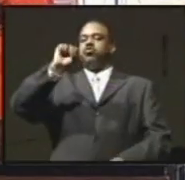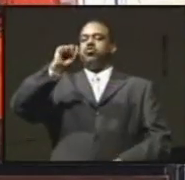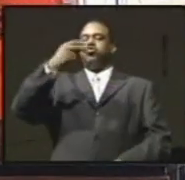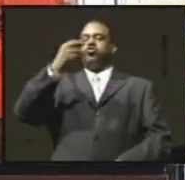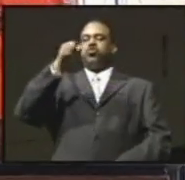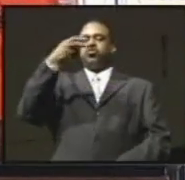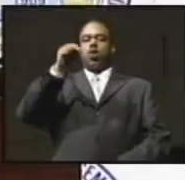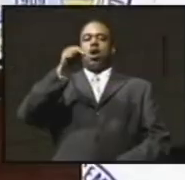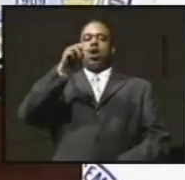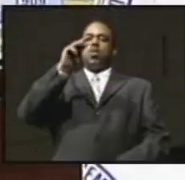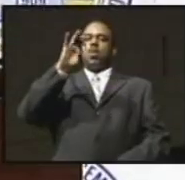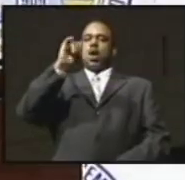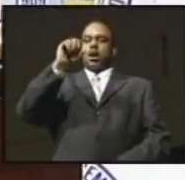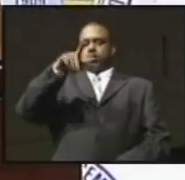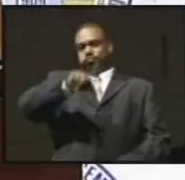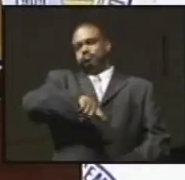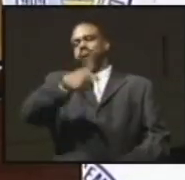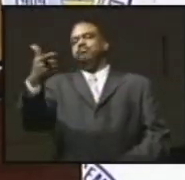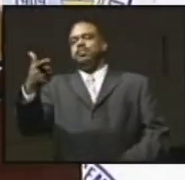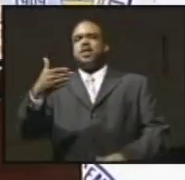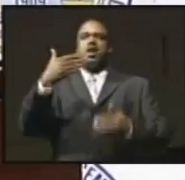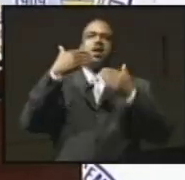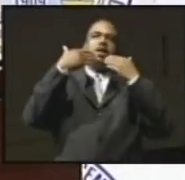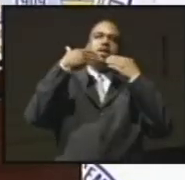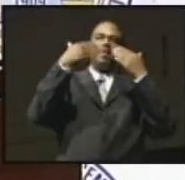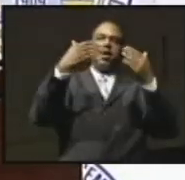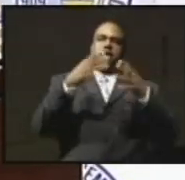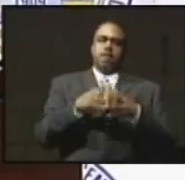take it away. Thank you so much.